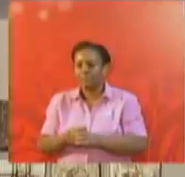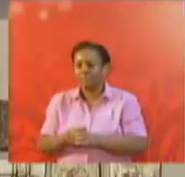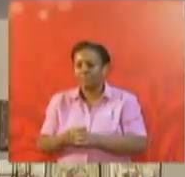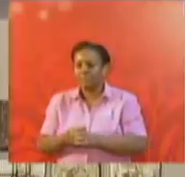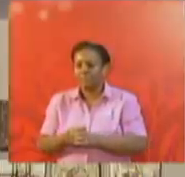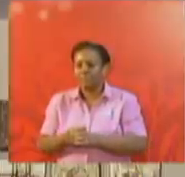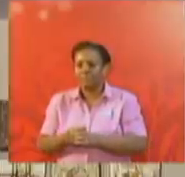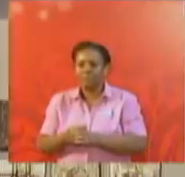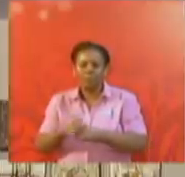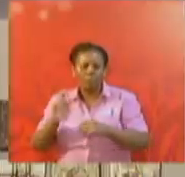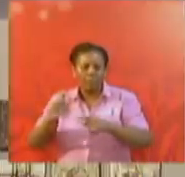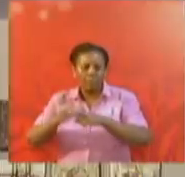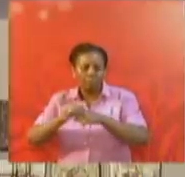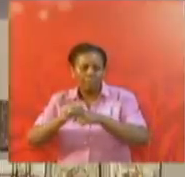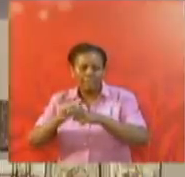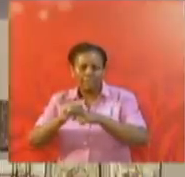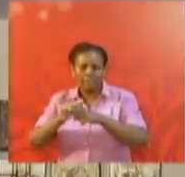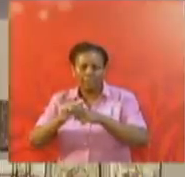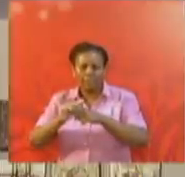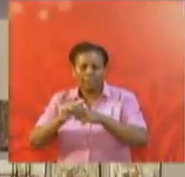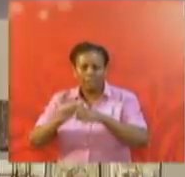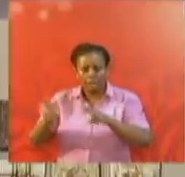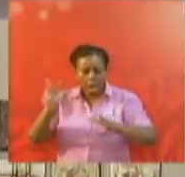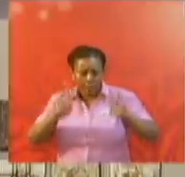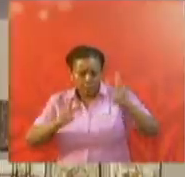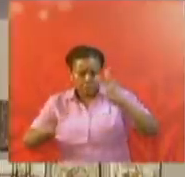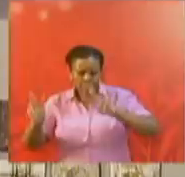staying in contact with individuals who have been cleared, have been